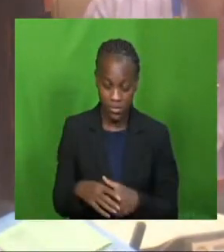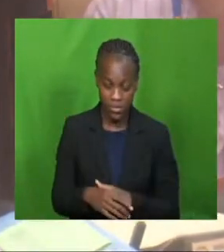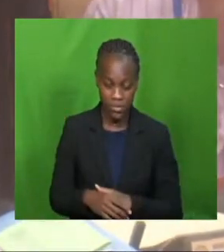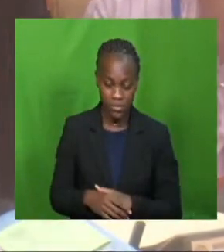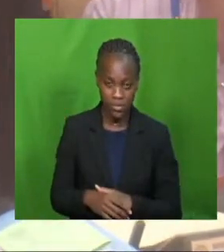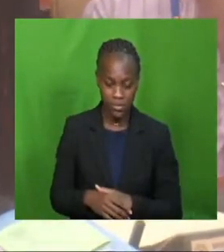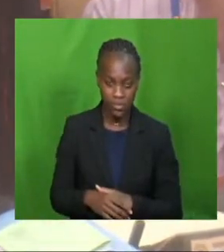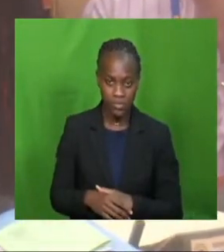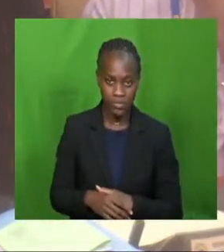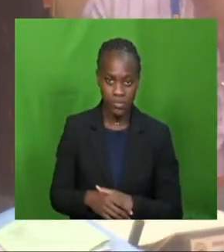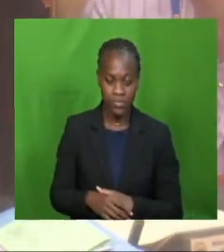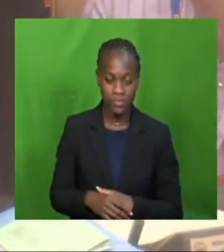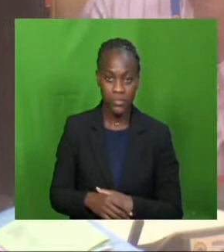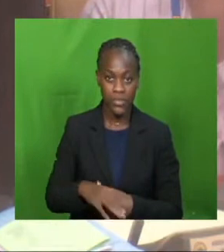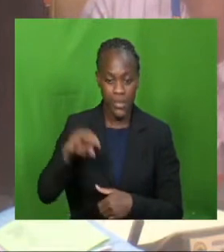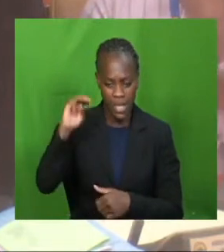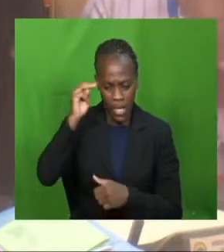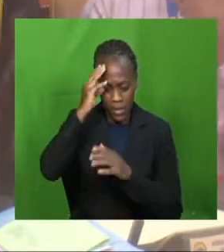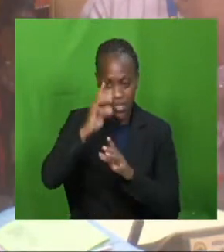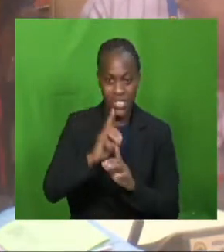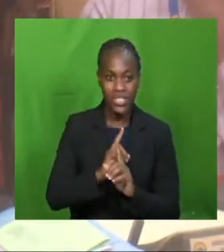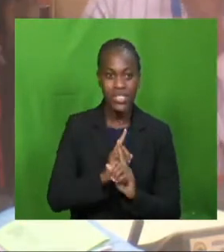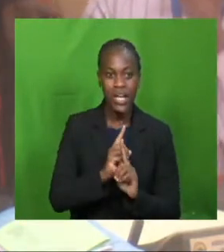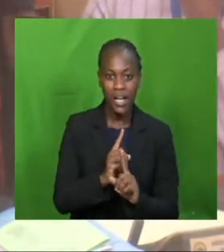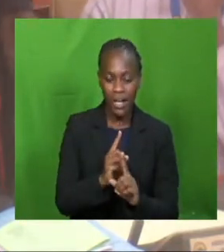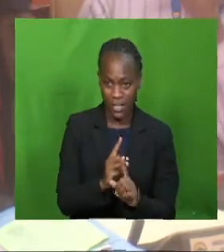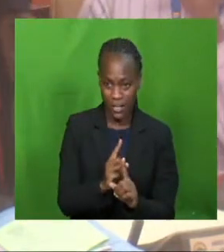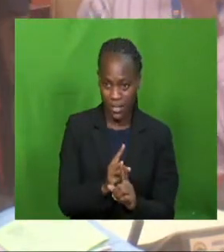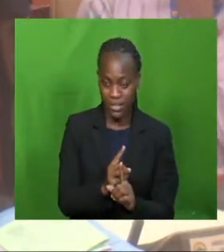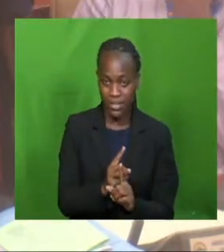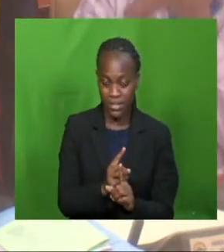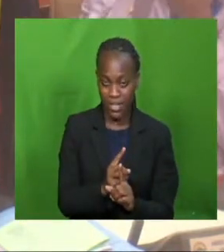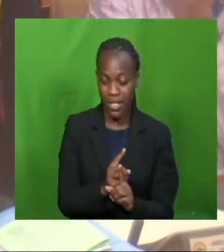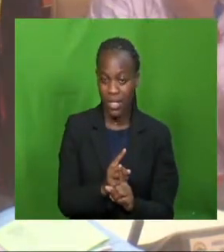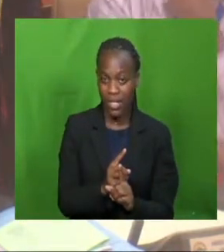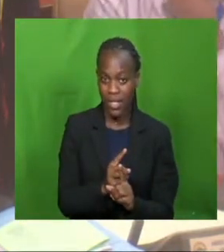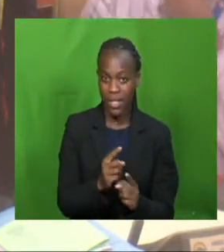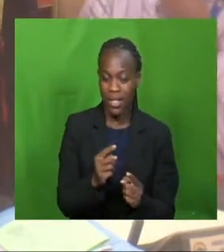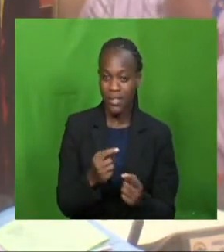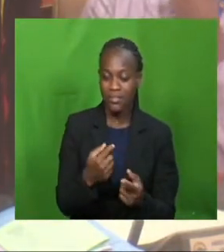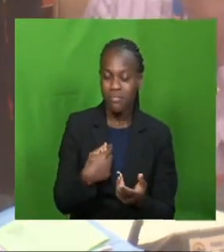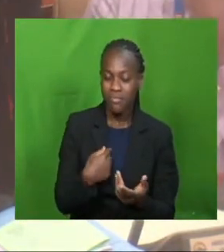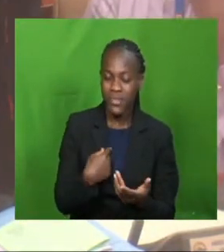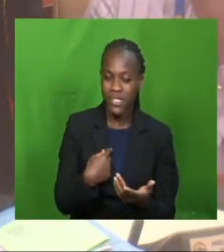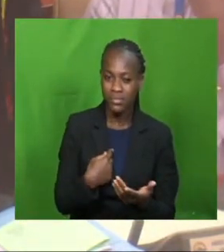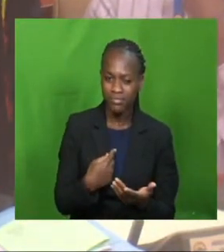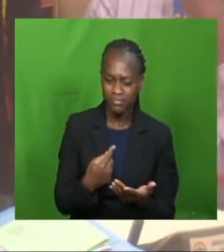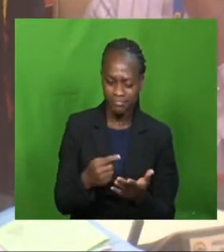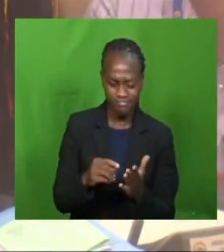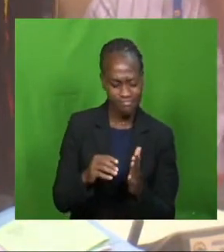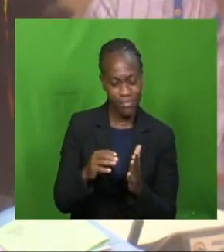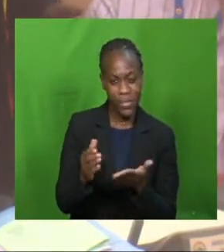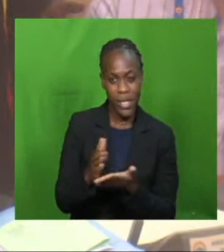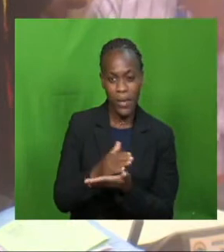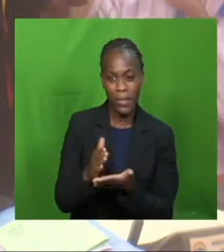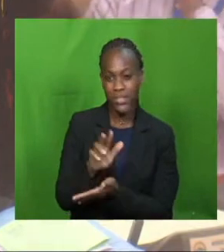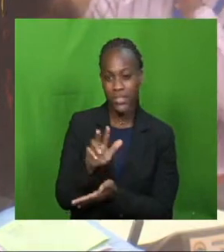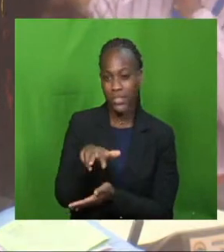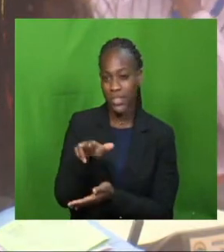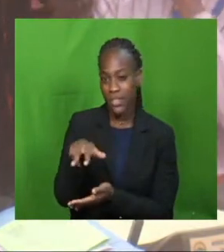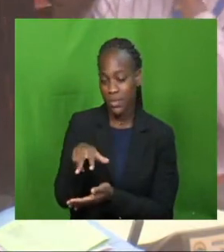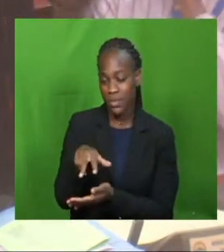the minister's answer, and with respect, let me refer you to page 33.